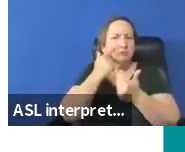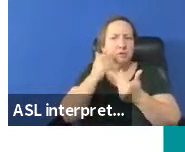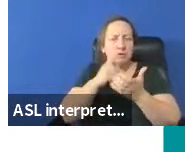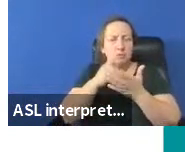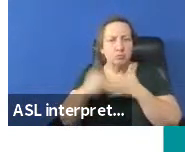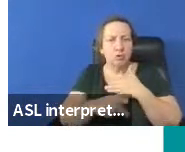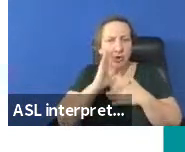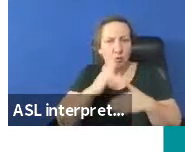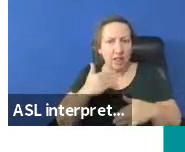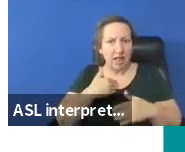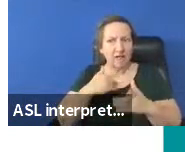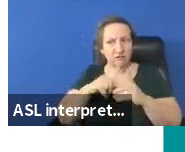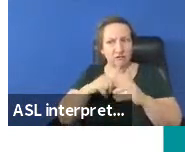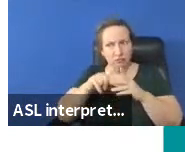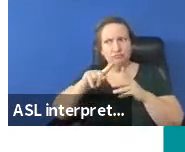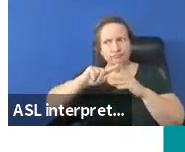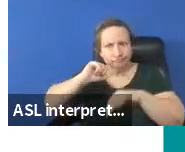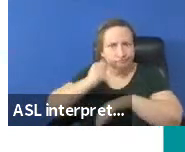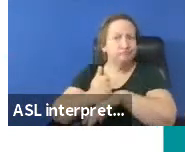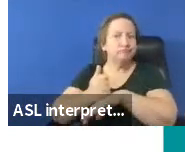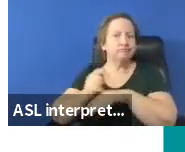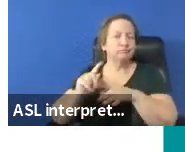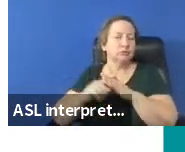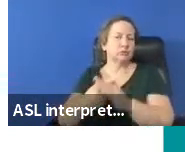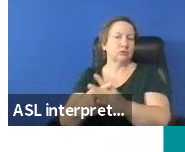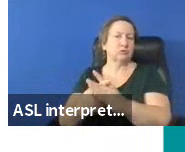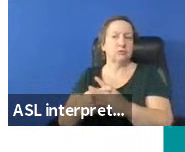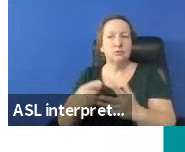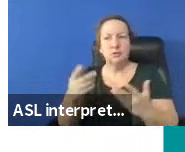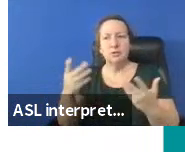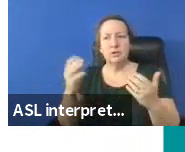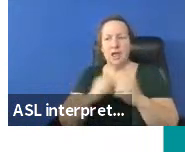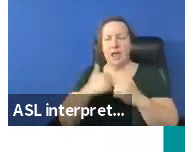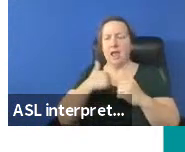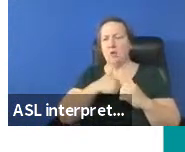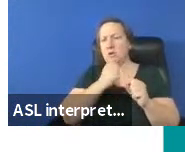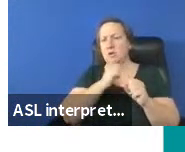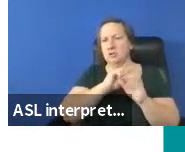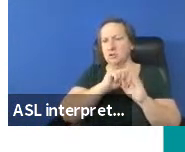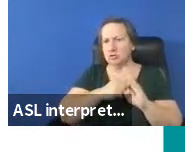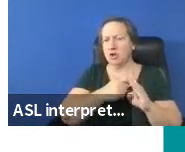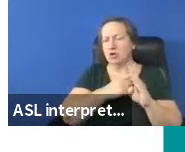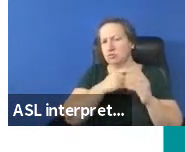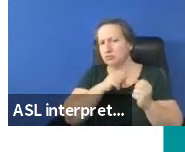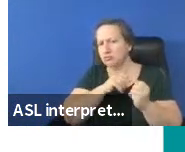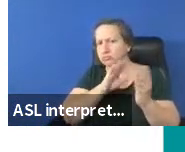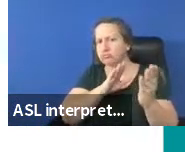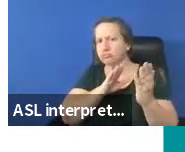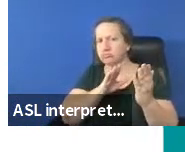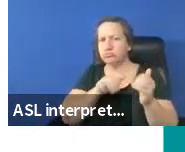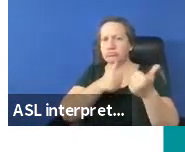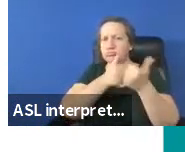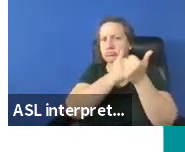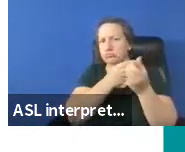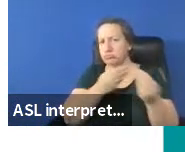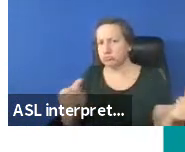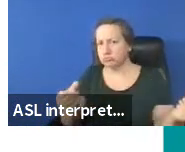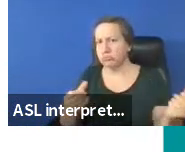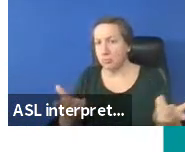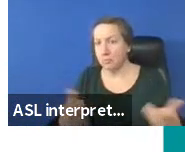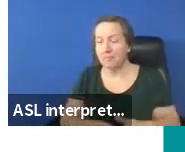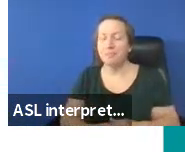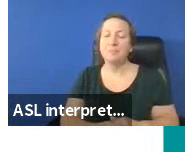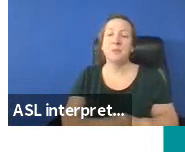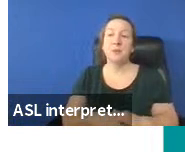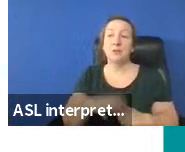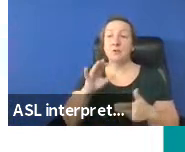in implementation? How might we prepare to address those challenges? Right? So does